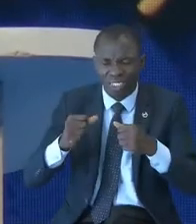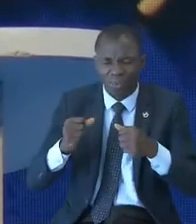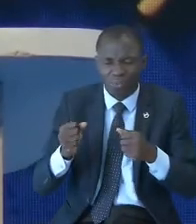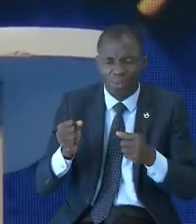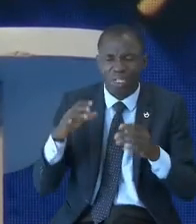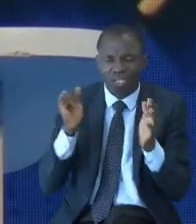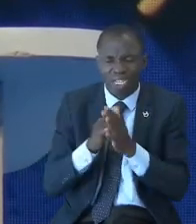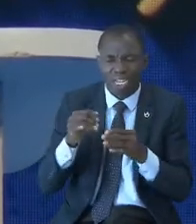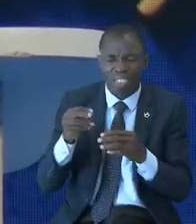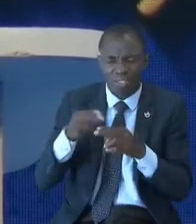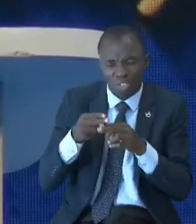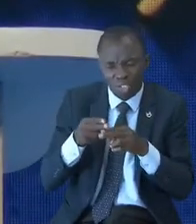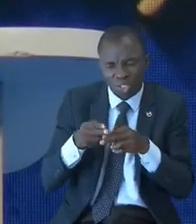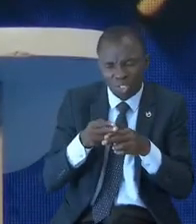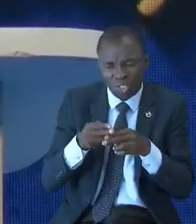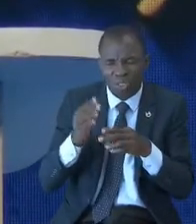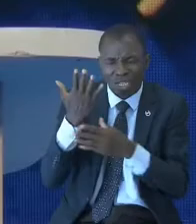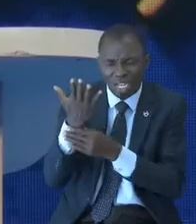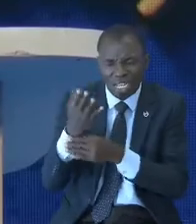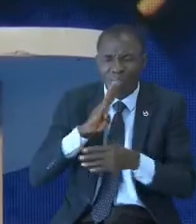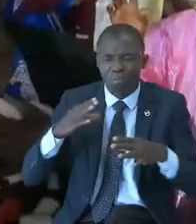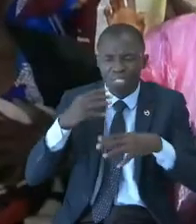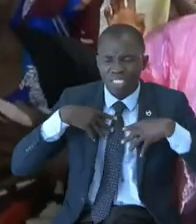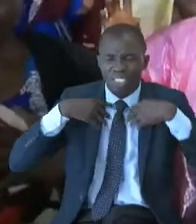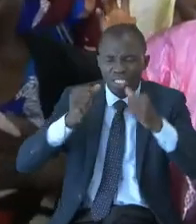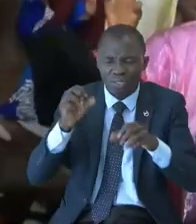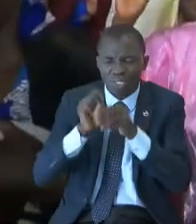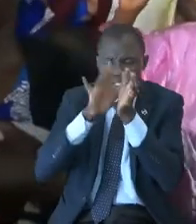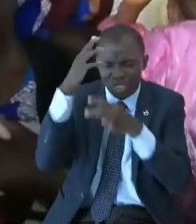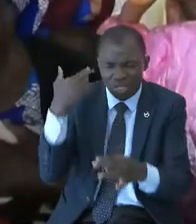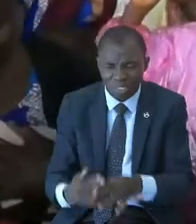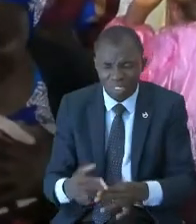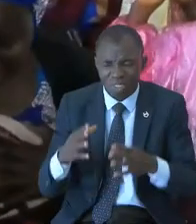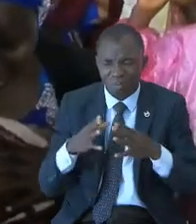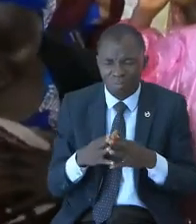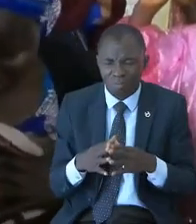withered hand, be made whole in Jesus' name.